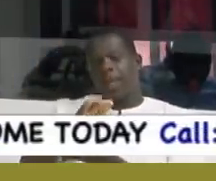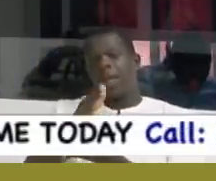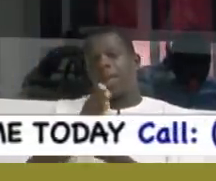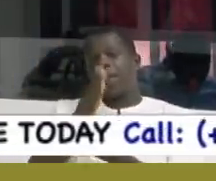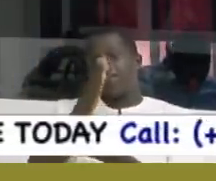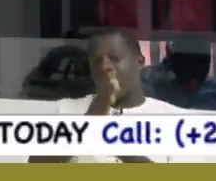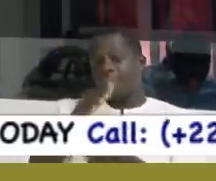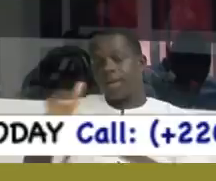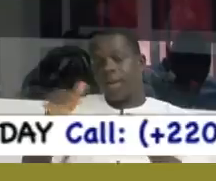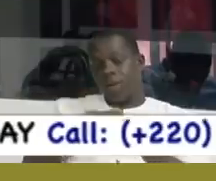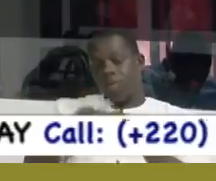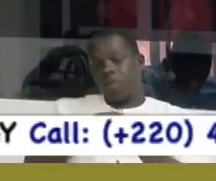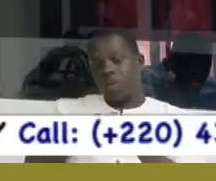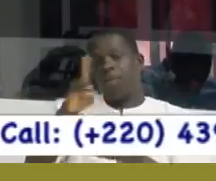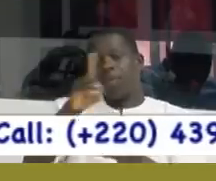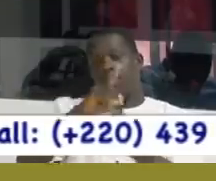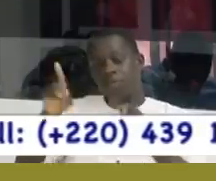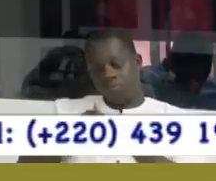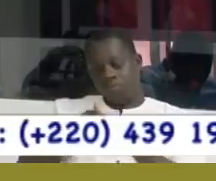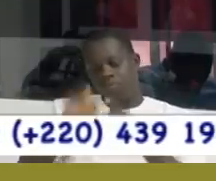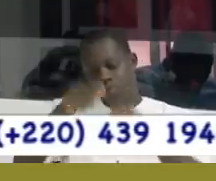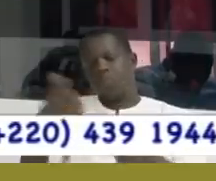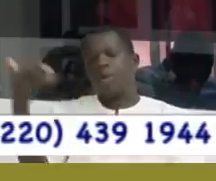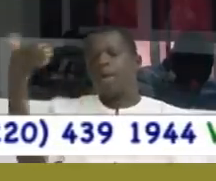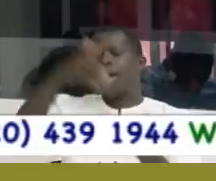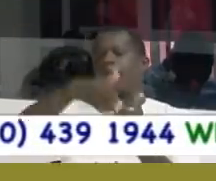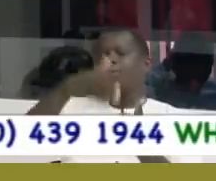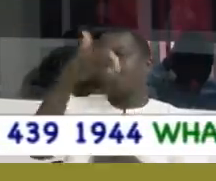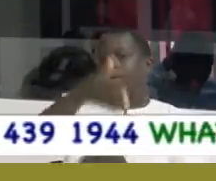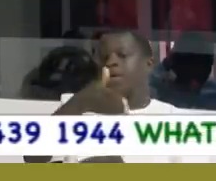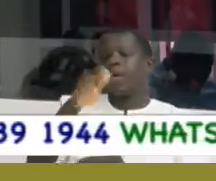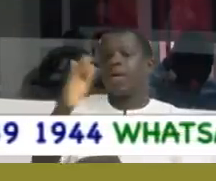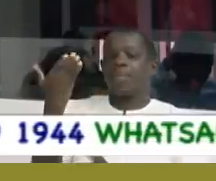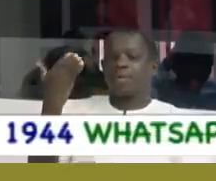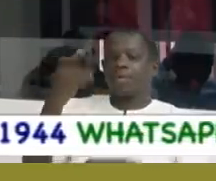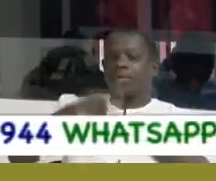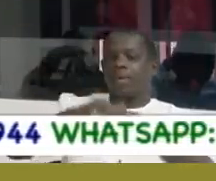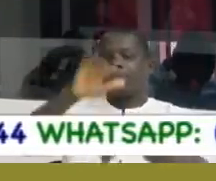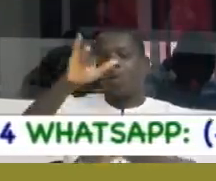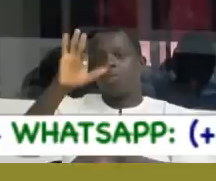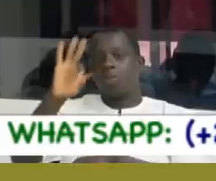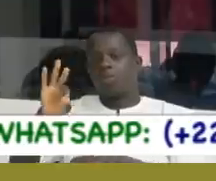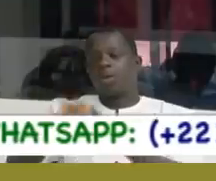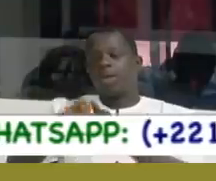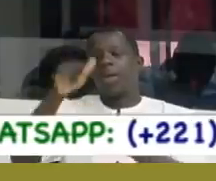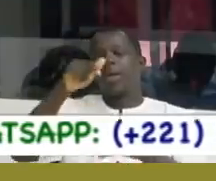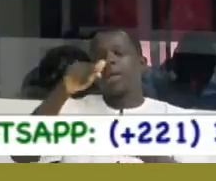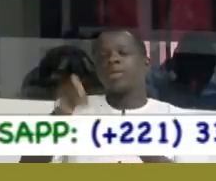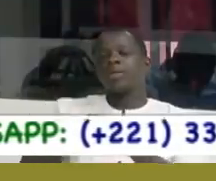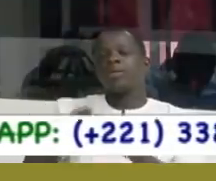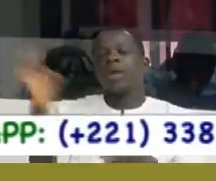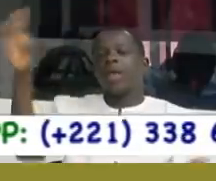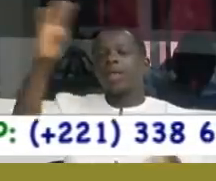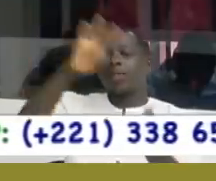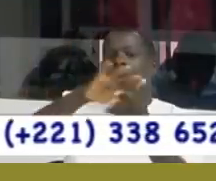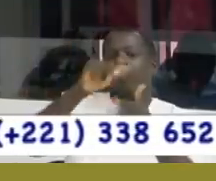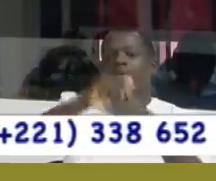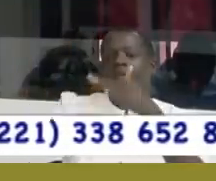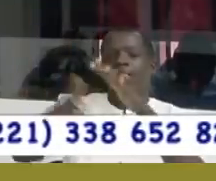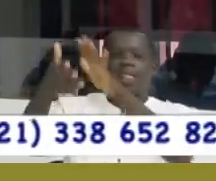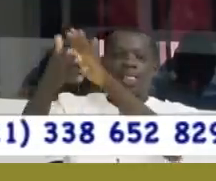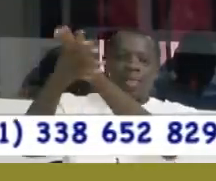if he was part of it, he would have been here. But at the time, Yankuba was on a mission in Libya. And I also reminded